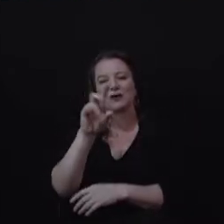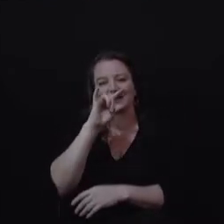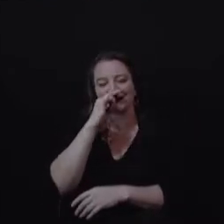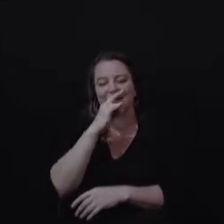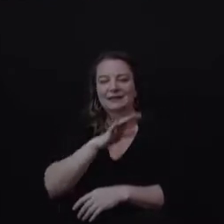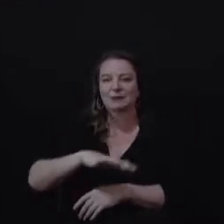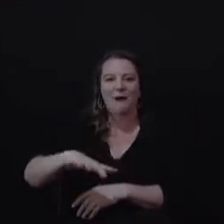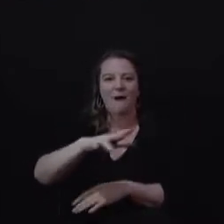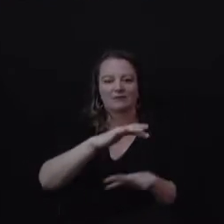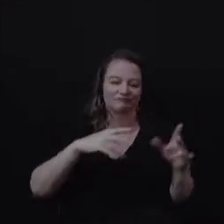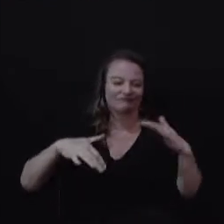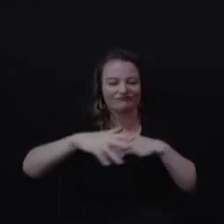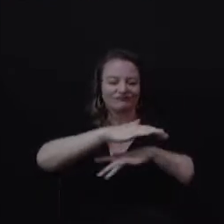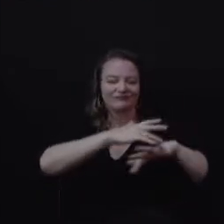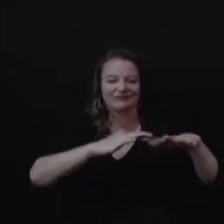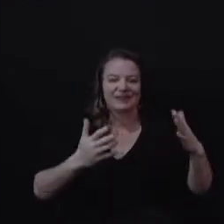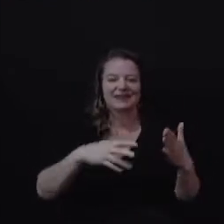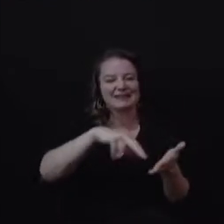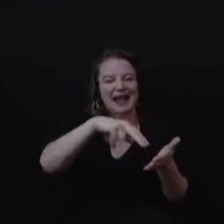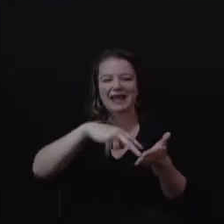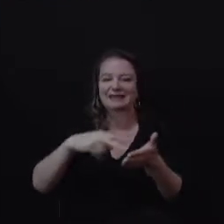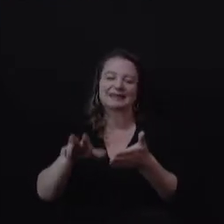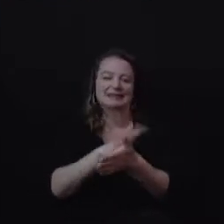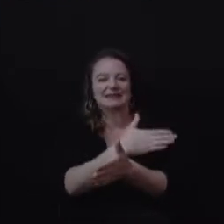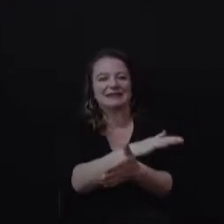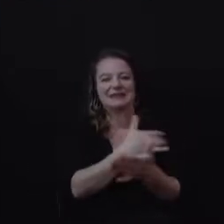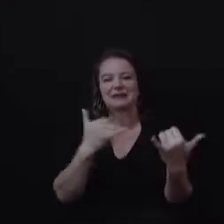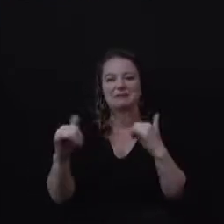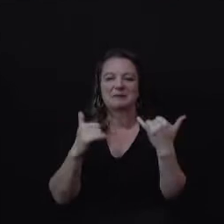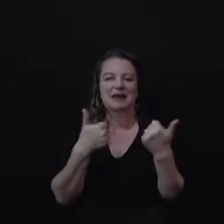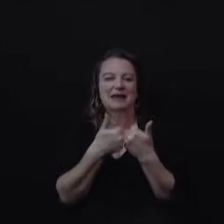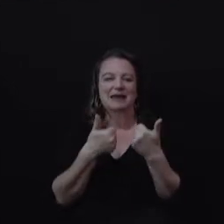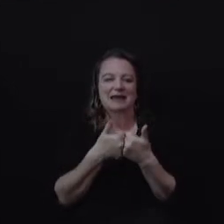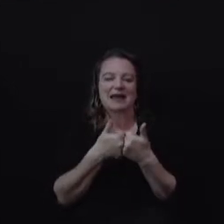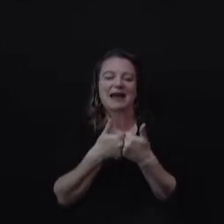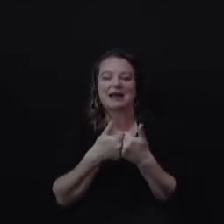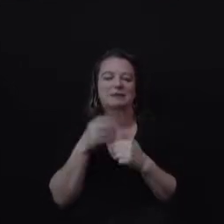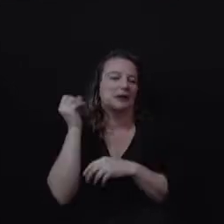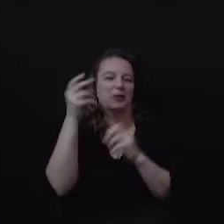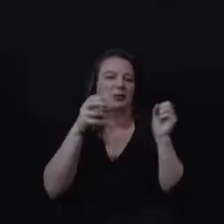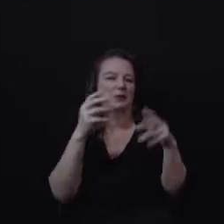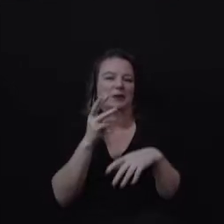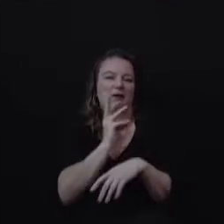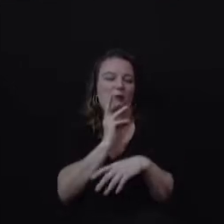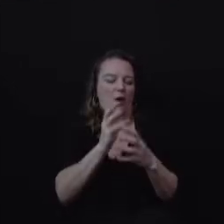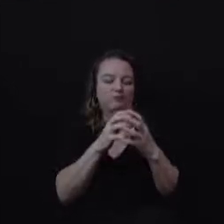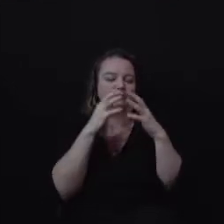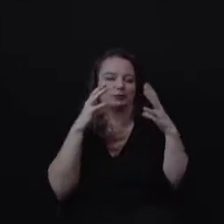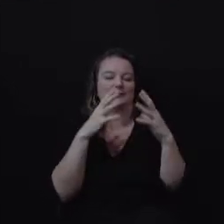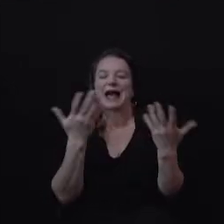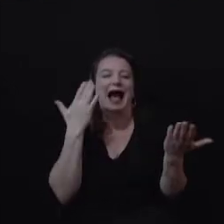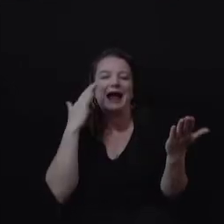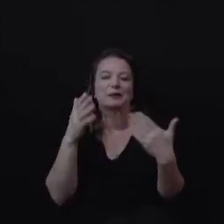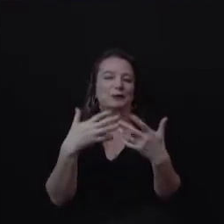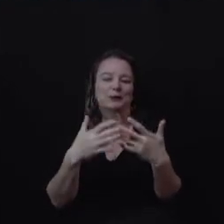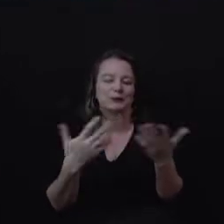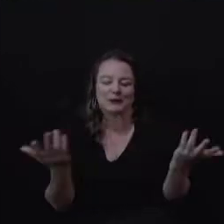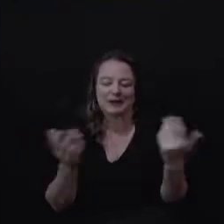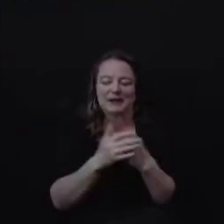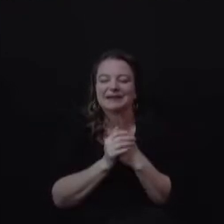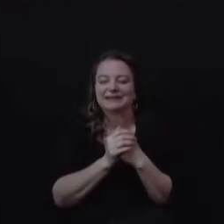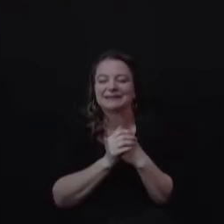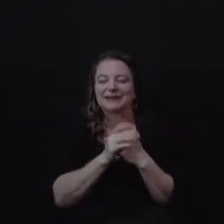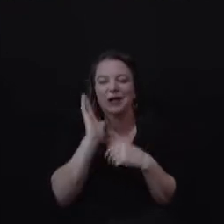this campus and dancing and singing and playing games and throwing water balloons. I don't know what they do, but it's going to be so much fun. And so